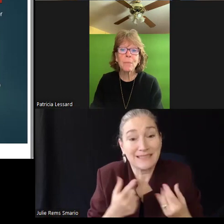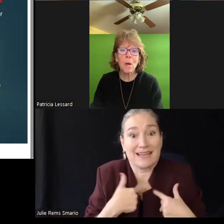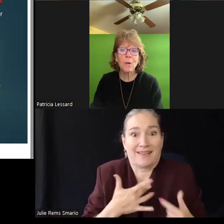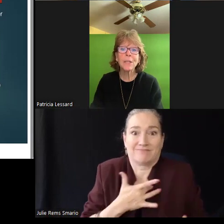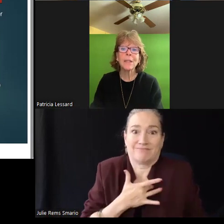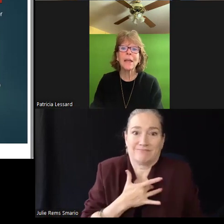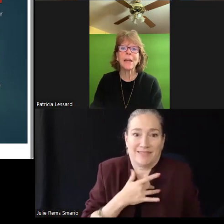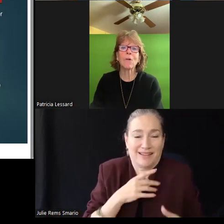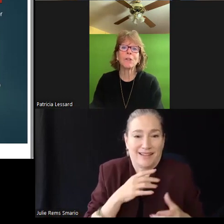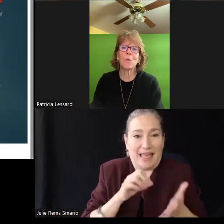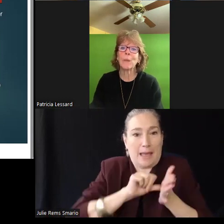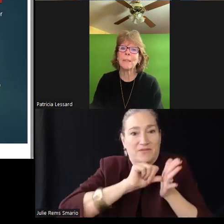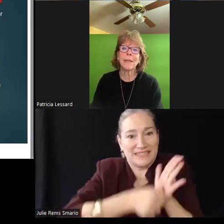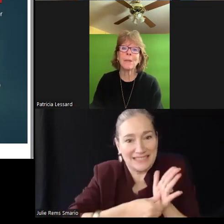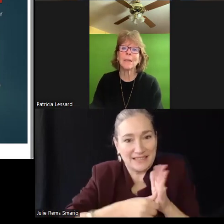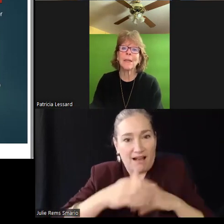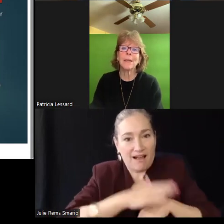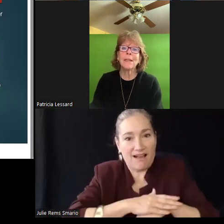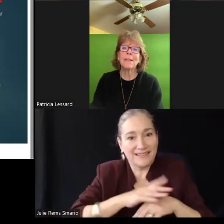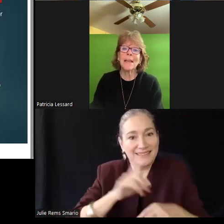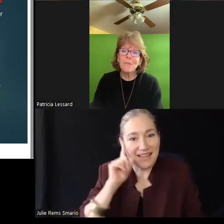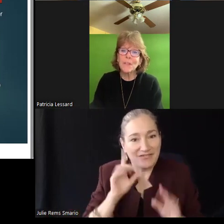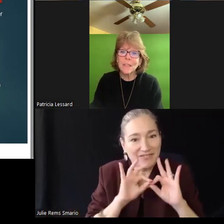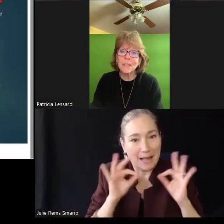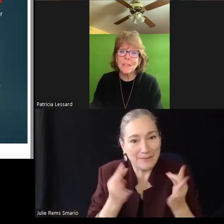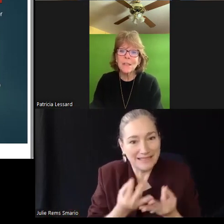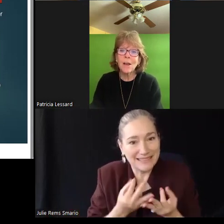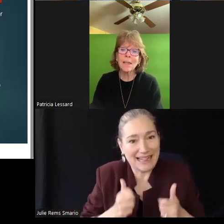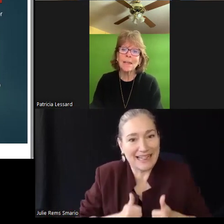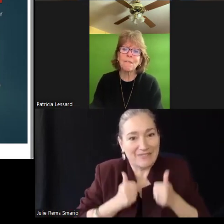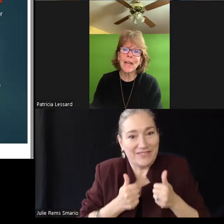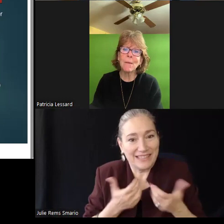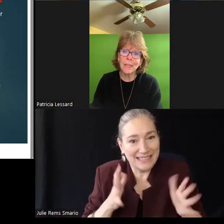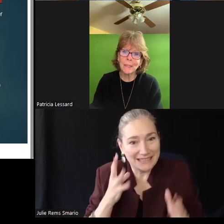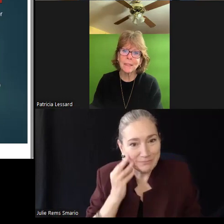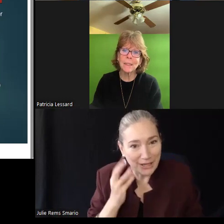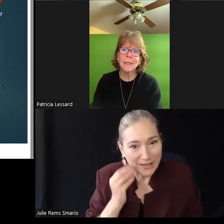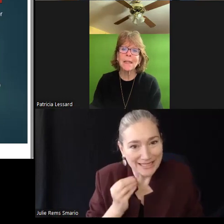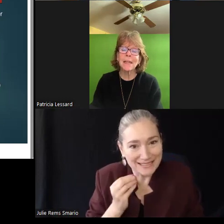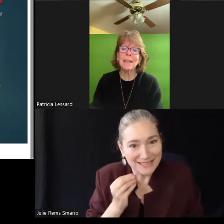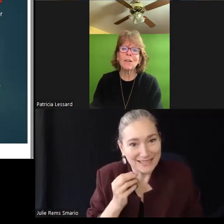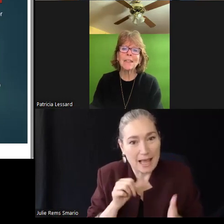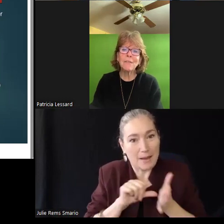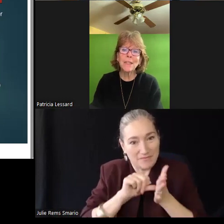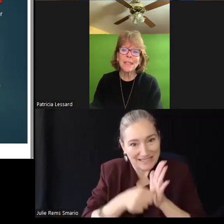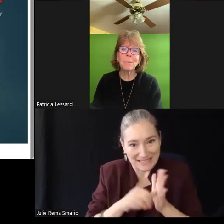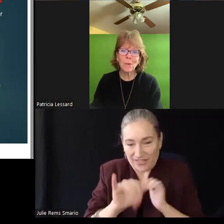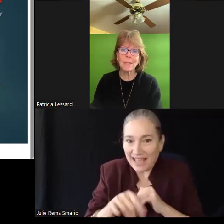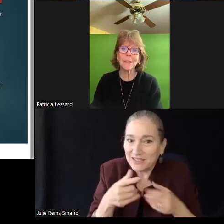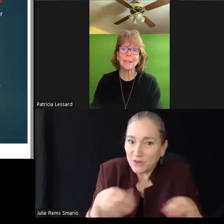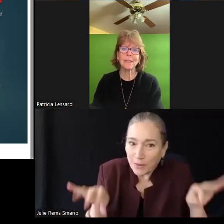improve that progress. And of course, your opening statement, the emphasis on deaf families, their